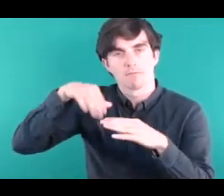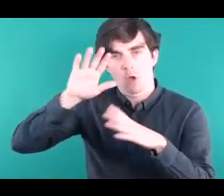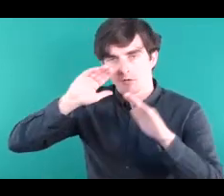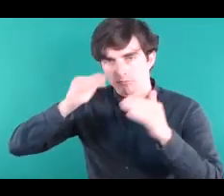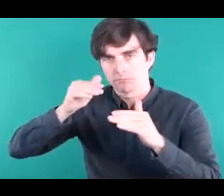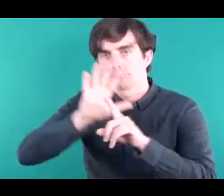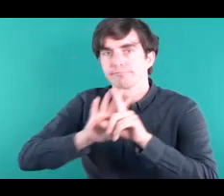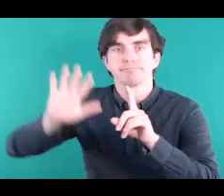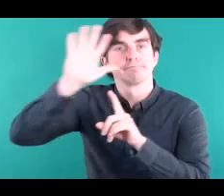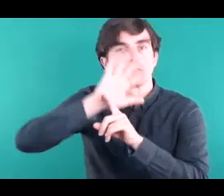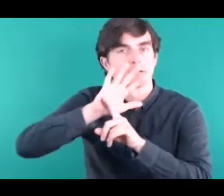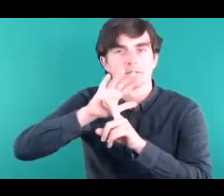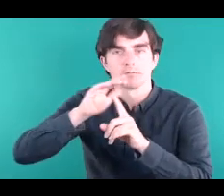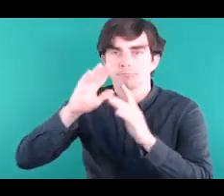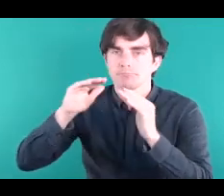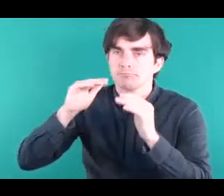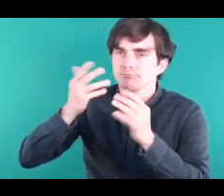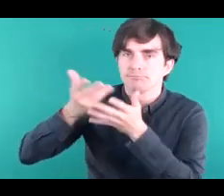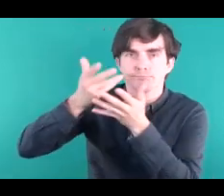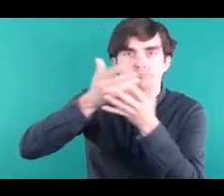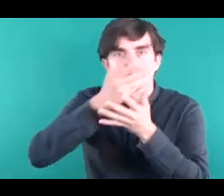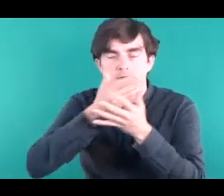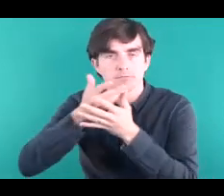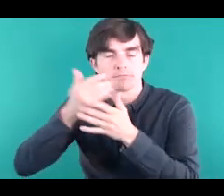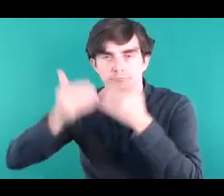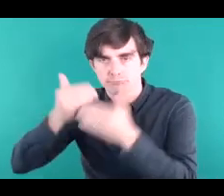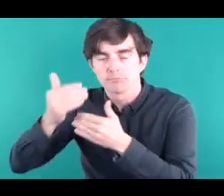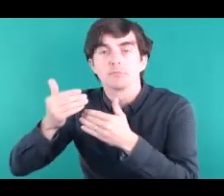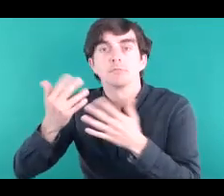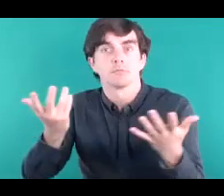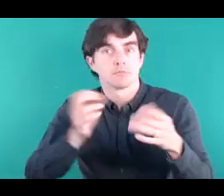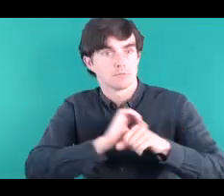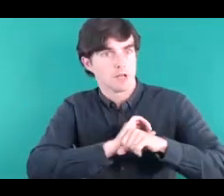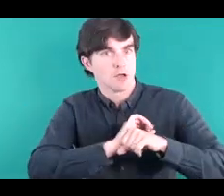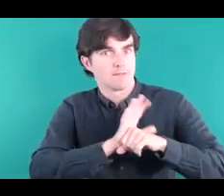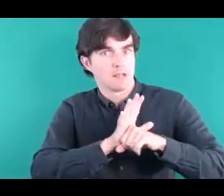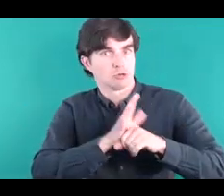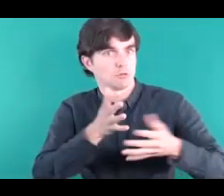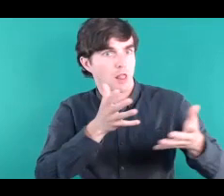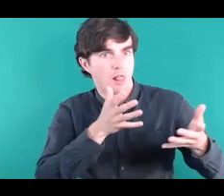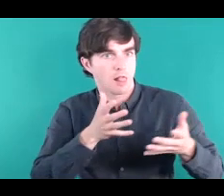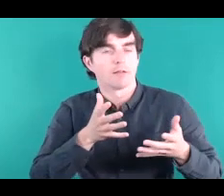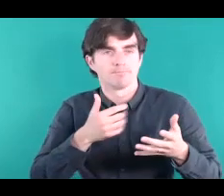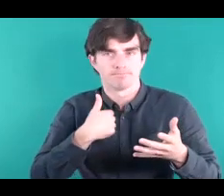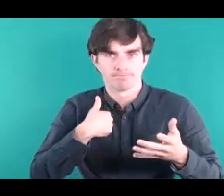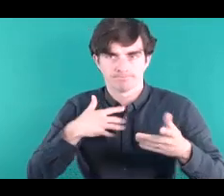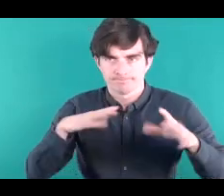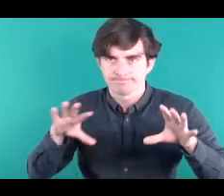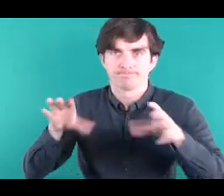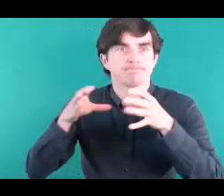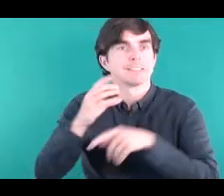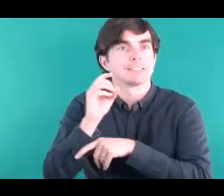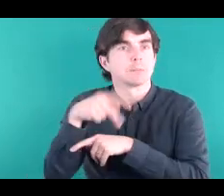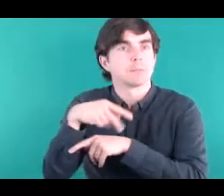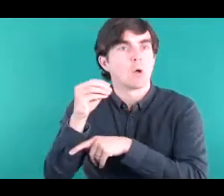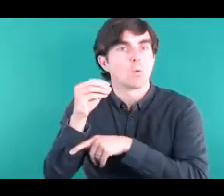gathered in a network, DPO network, that works together for a